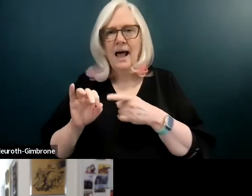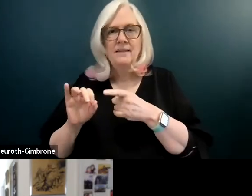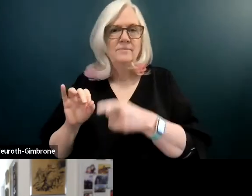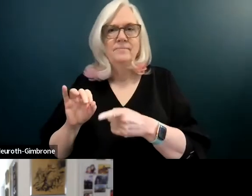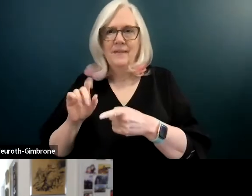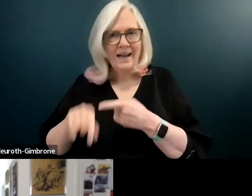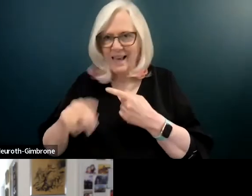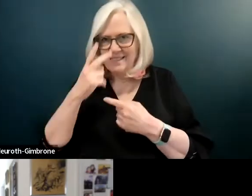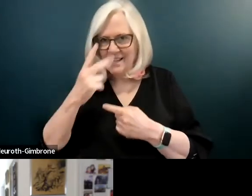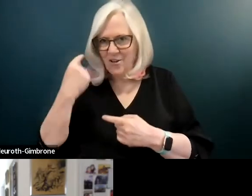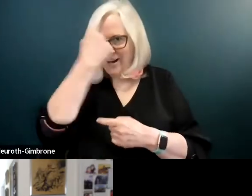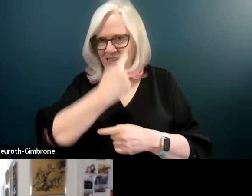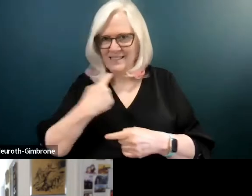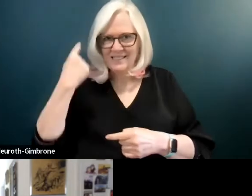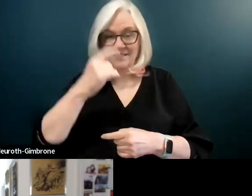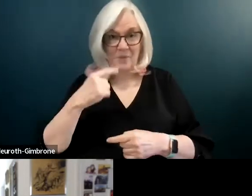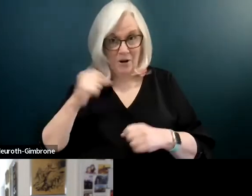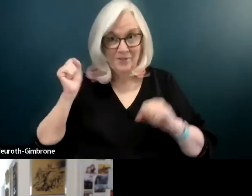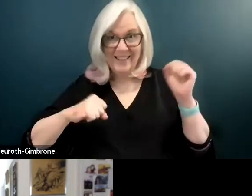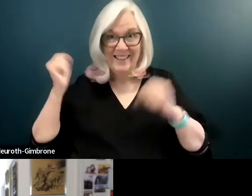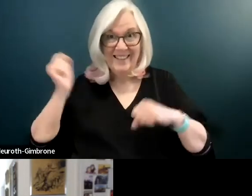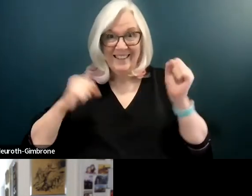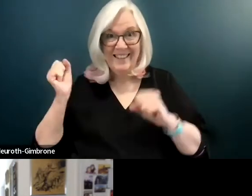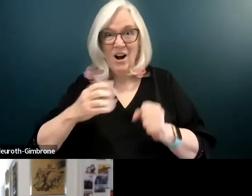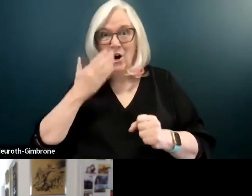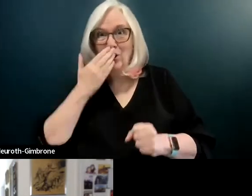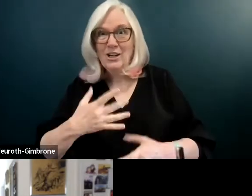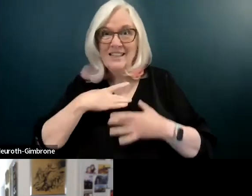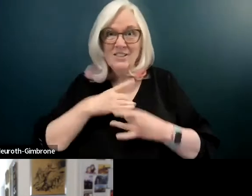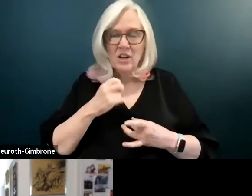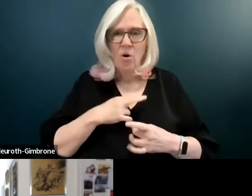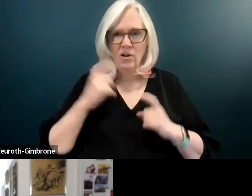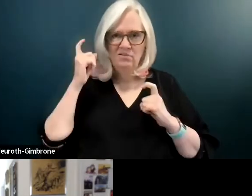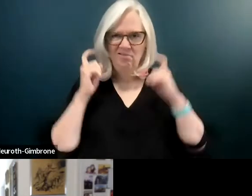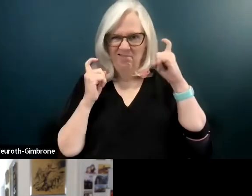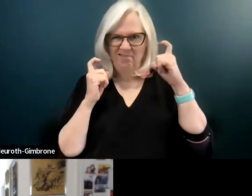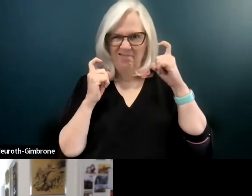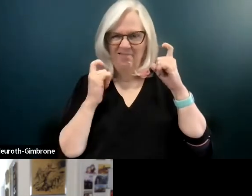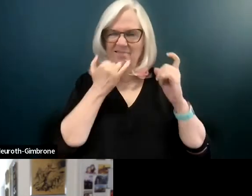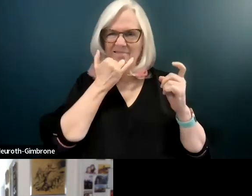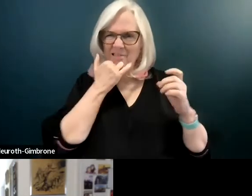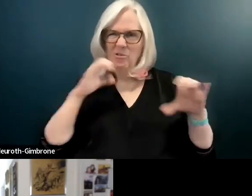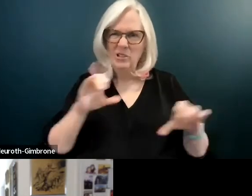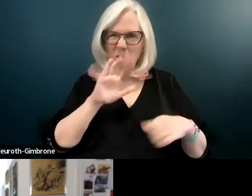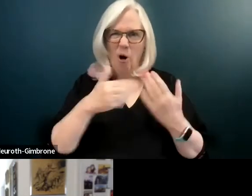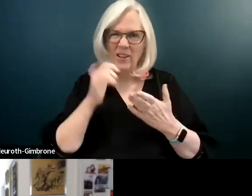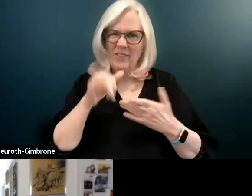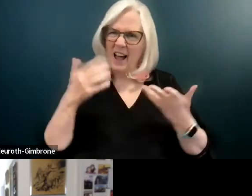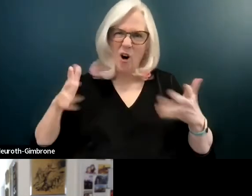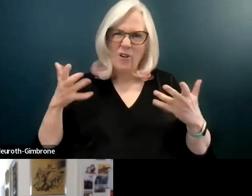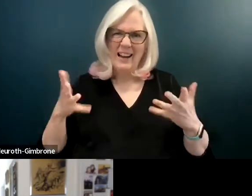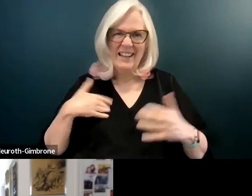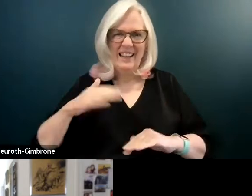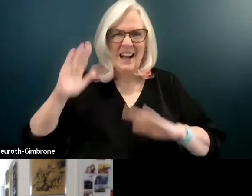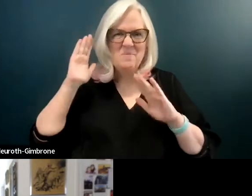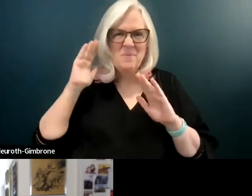yes, like, oh, good, interesting, or what the heck is she talking about? We do all this already. So I hope I'm